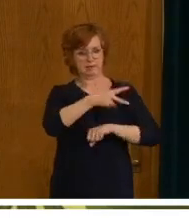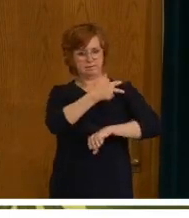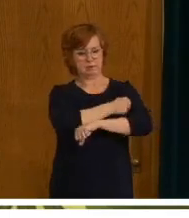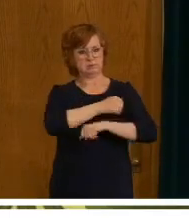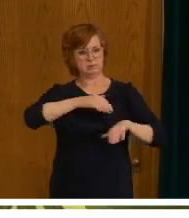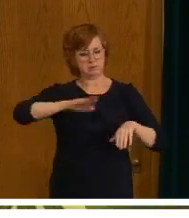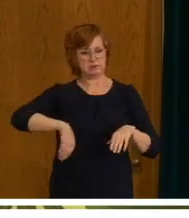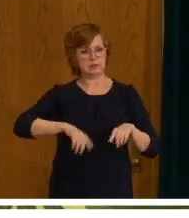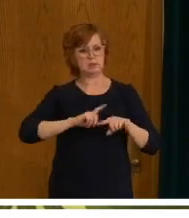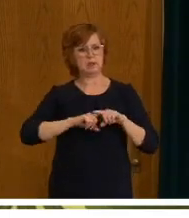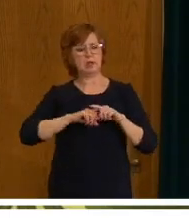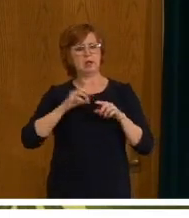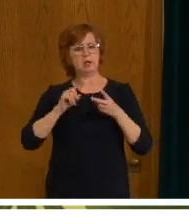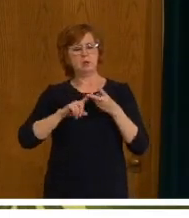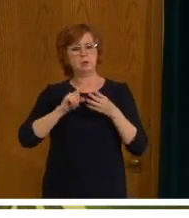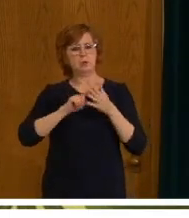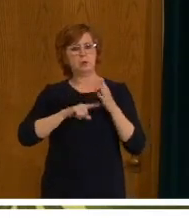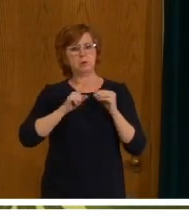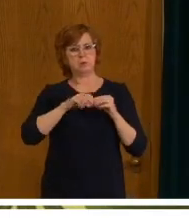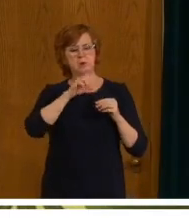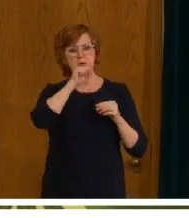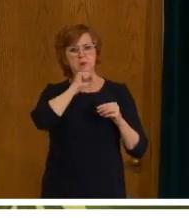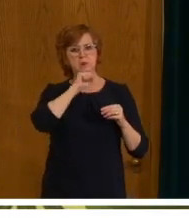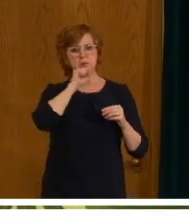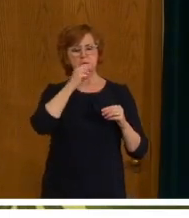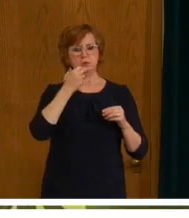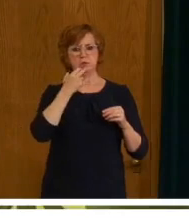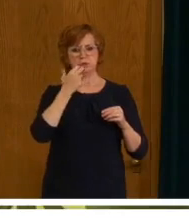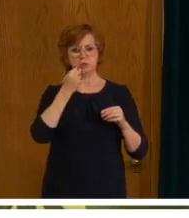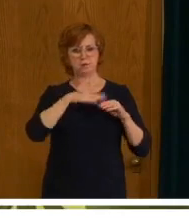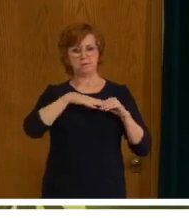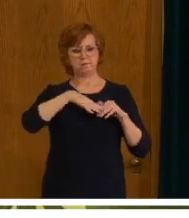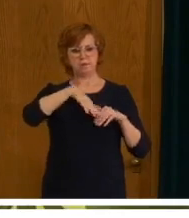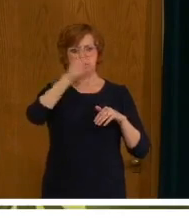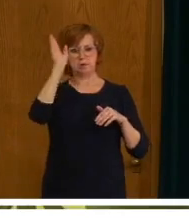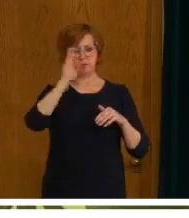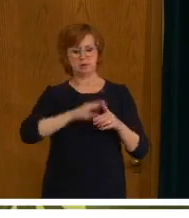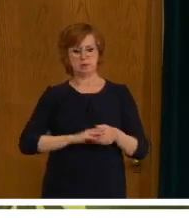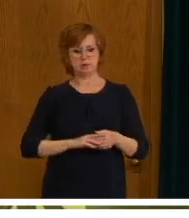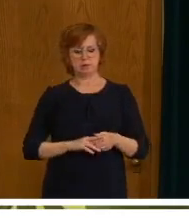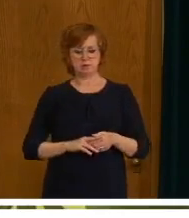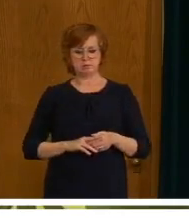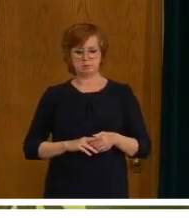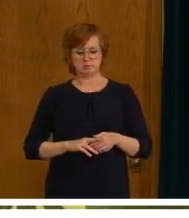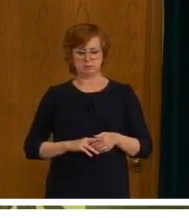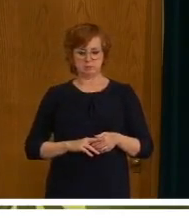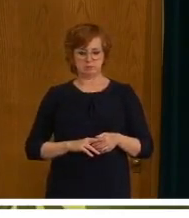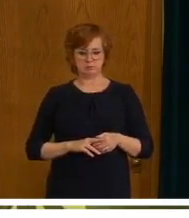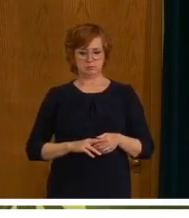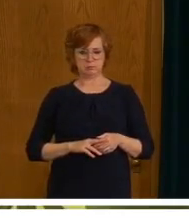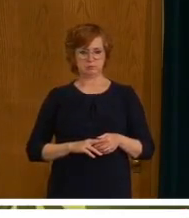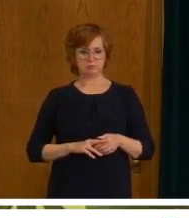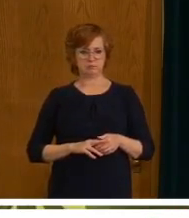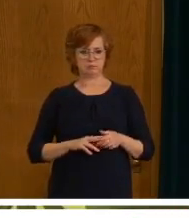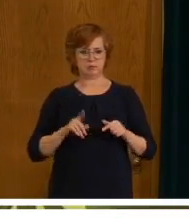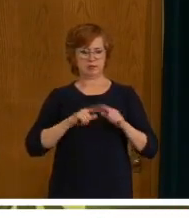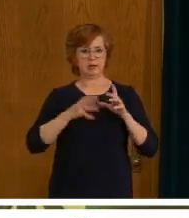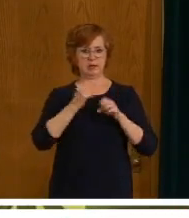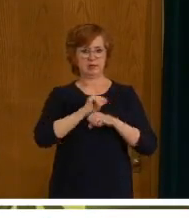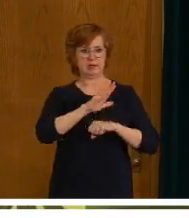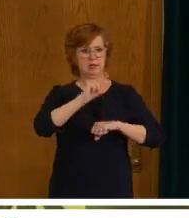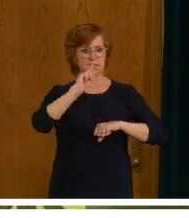those between the ages of from 12 and older won't even get a chance to have their second vaccine